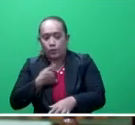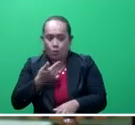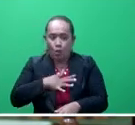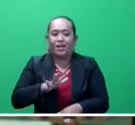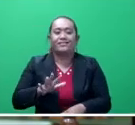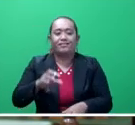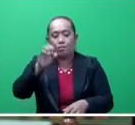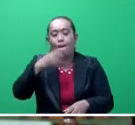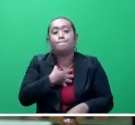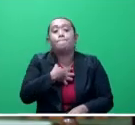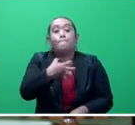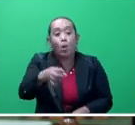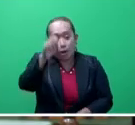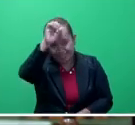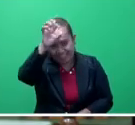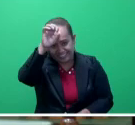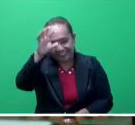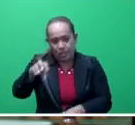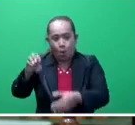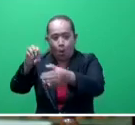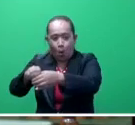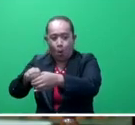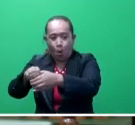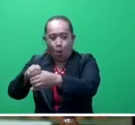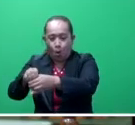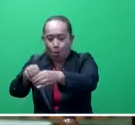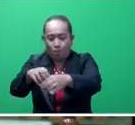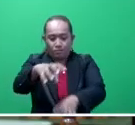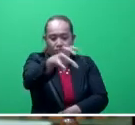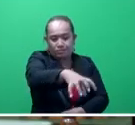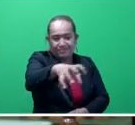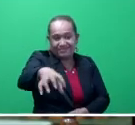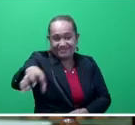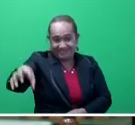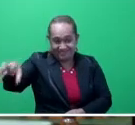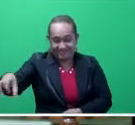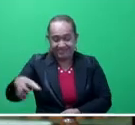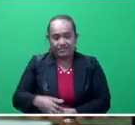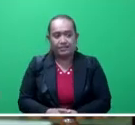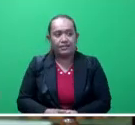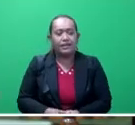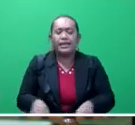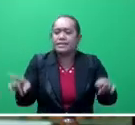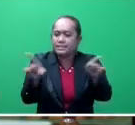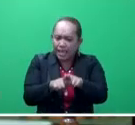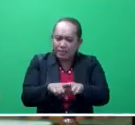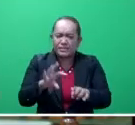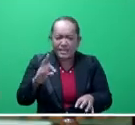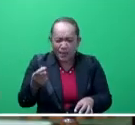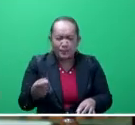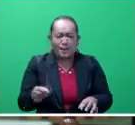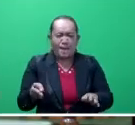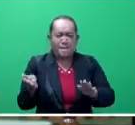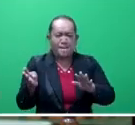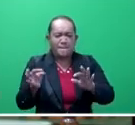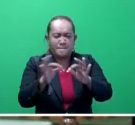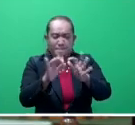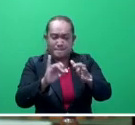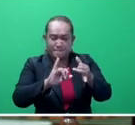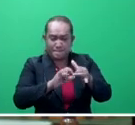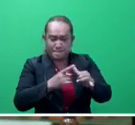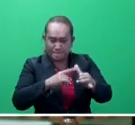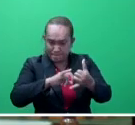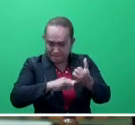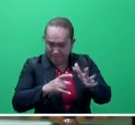their zones. With the removal of municipal taxi bases and stands, we'll also be removing the various base stand and station fees that the public